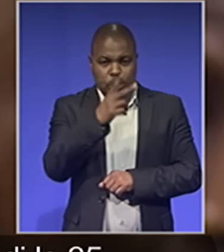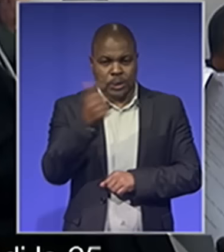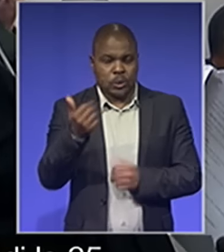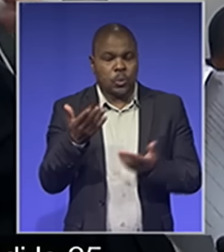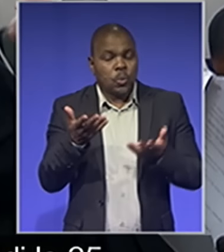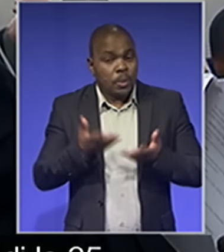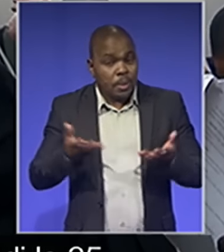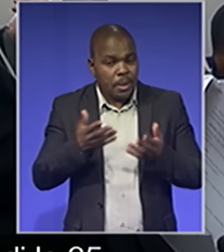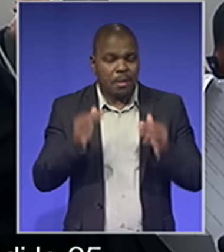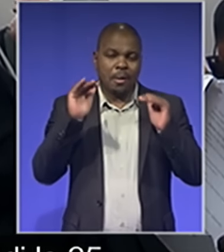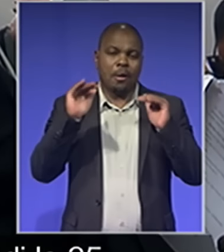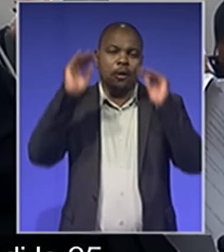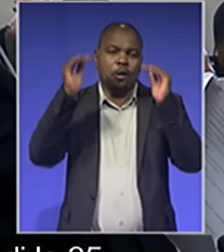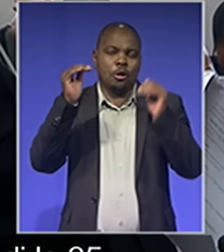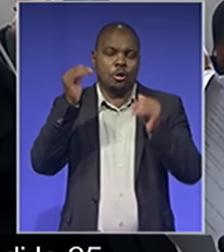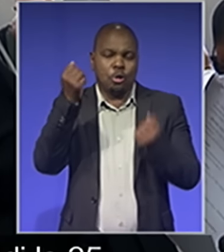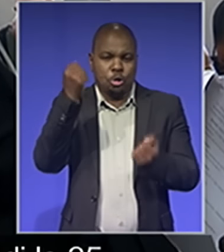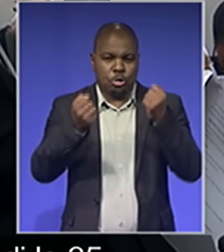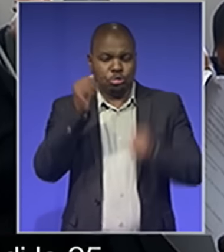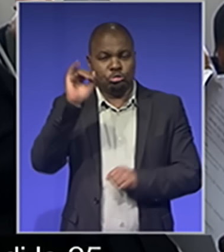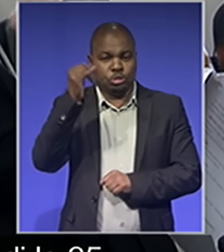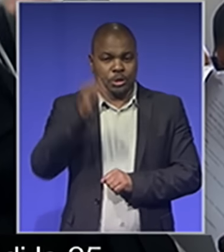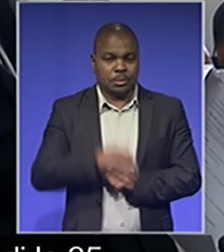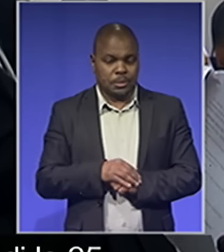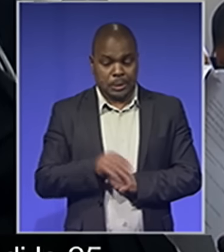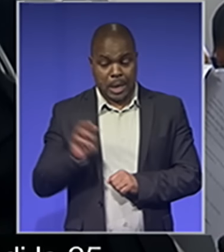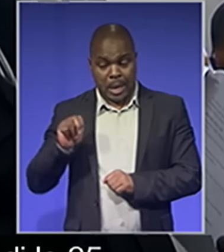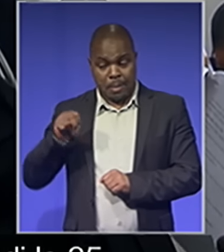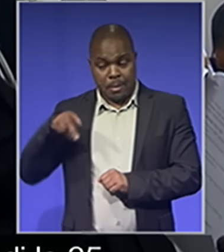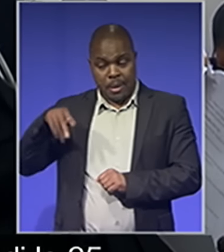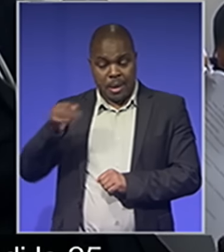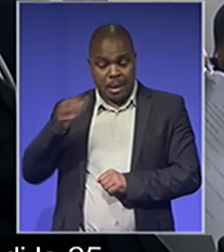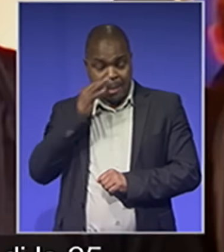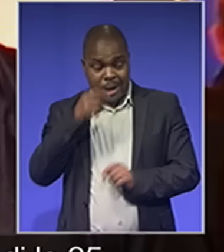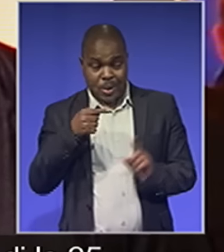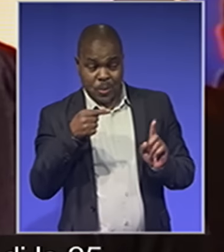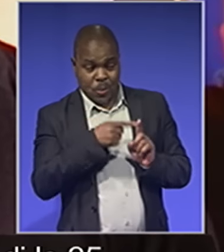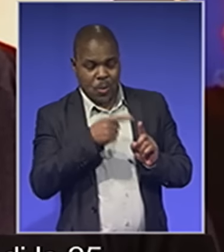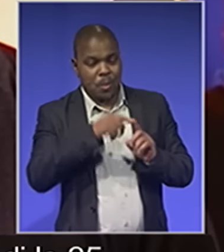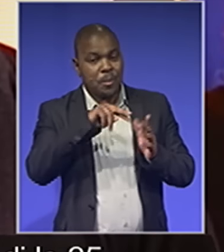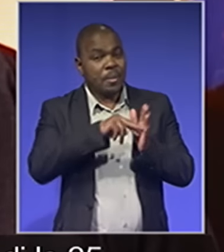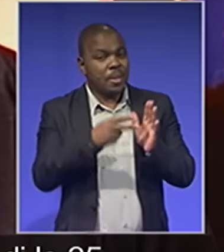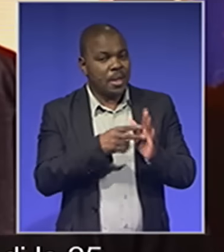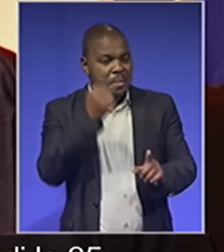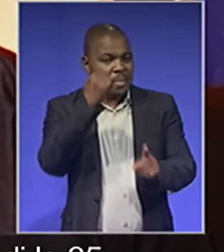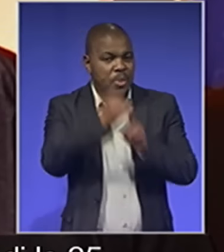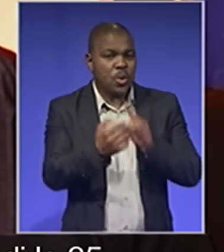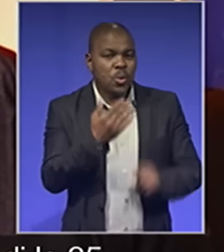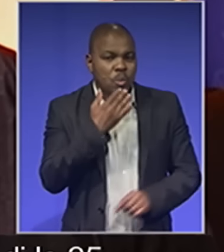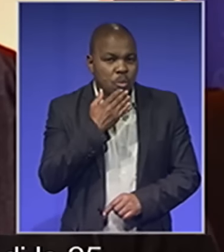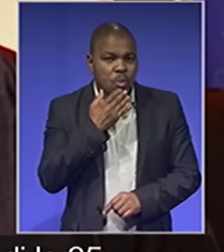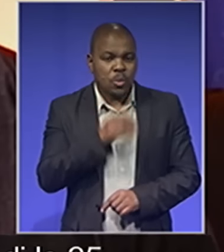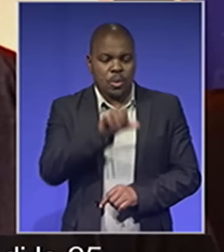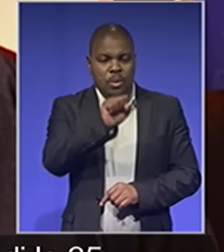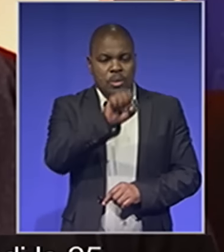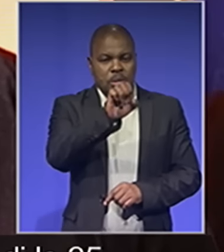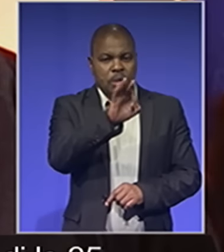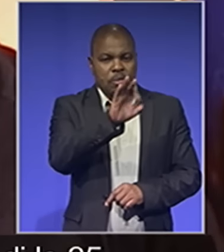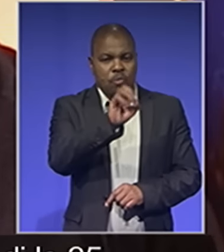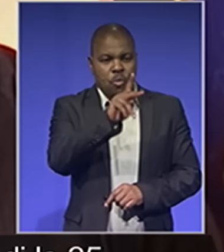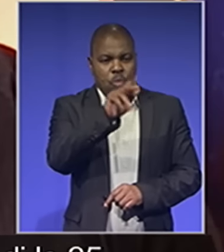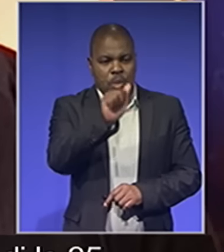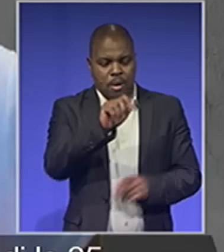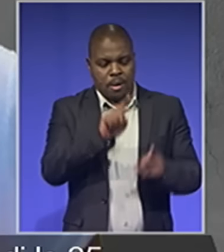Johannesburg. Puso e bega fa Molefe a na le seabe mo lemeneng la go bolawa ga motlhagisi wa mmino Oupa Sefaka ga mmogo le basireletsi